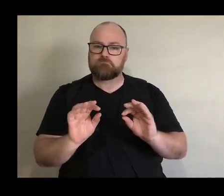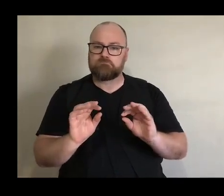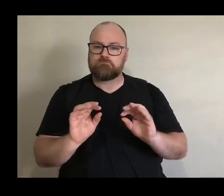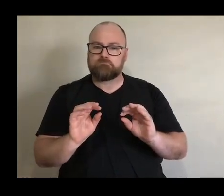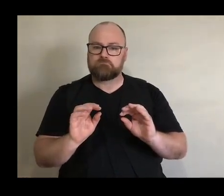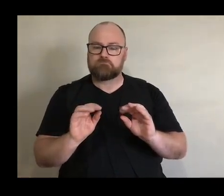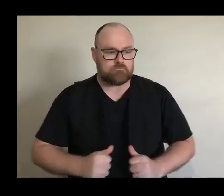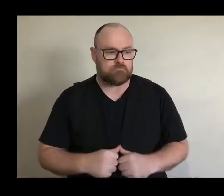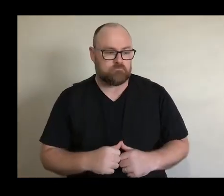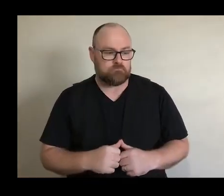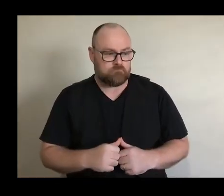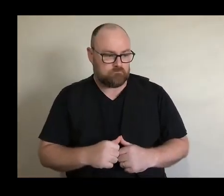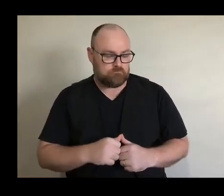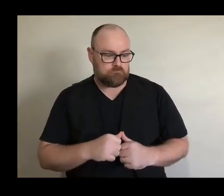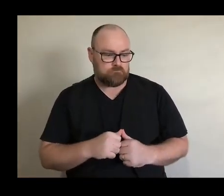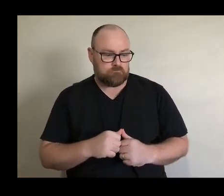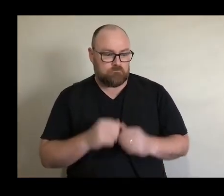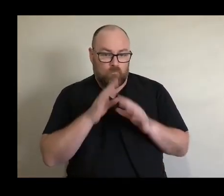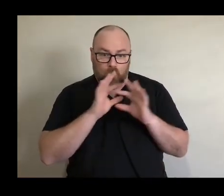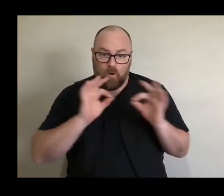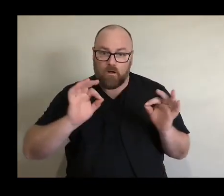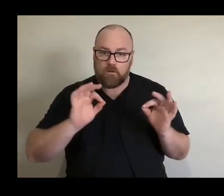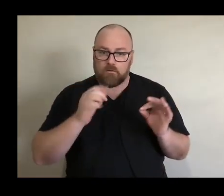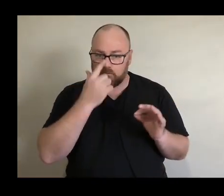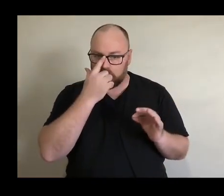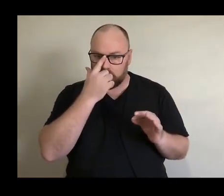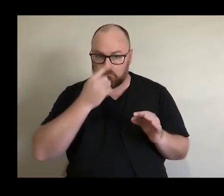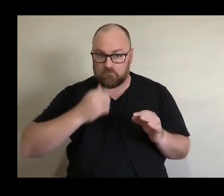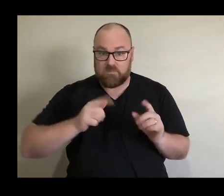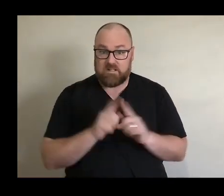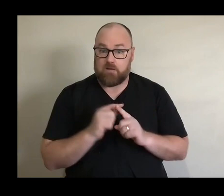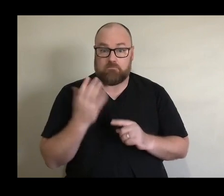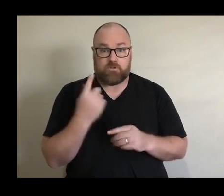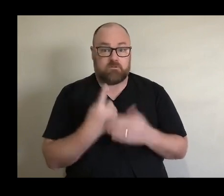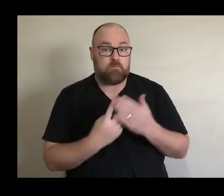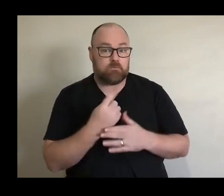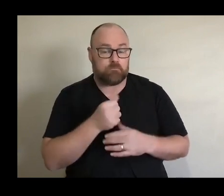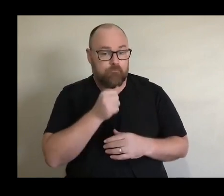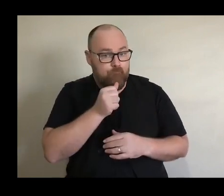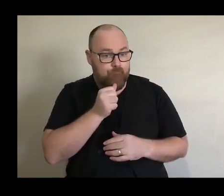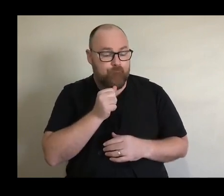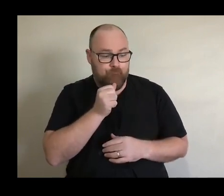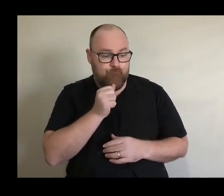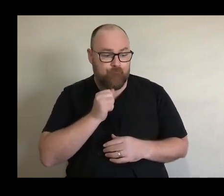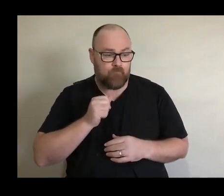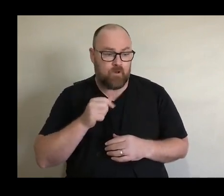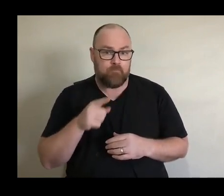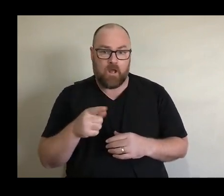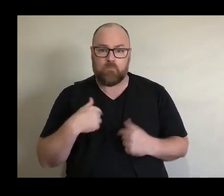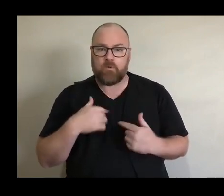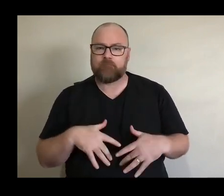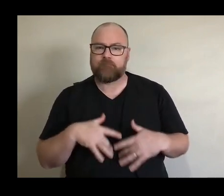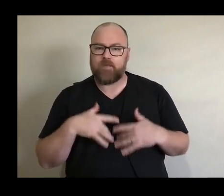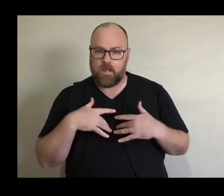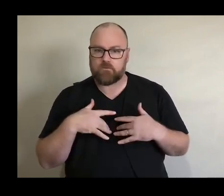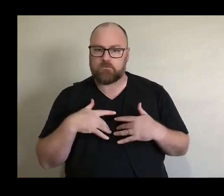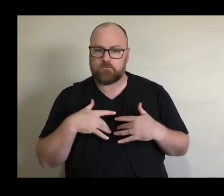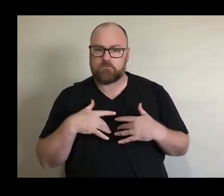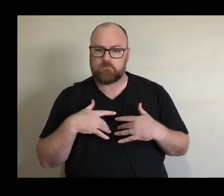ritual among many cultures, as we've just experienced, but it is felt and observed across the